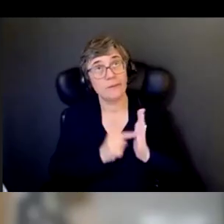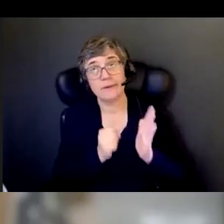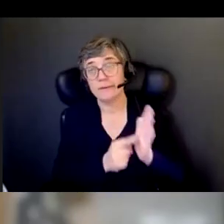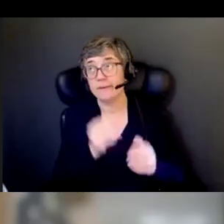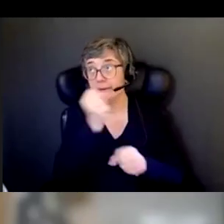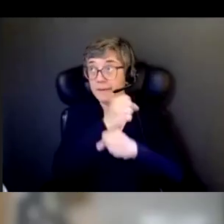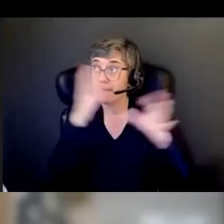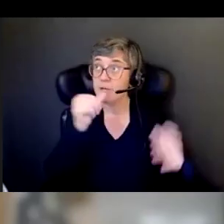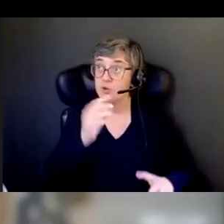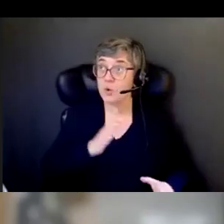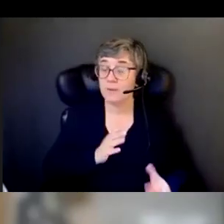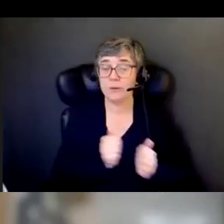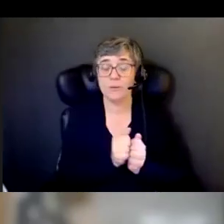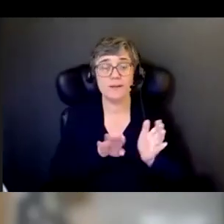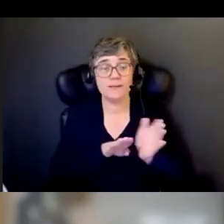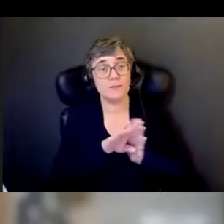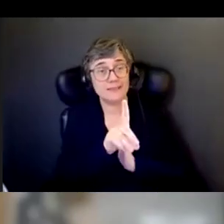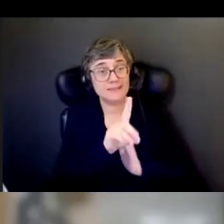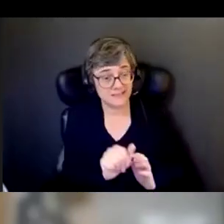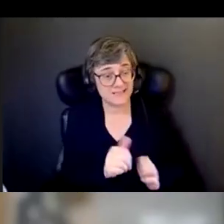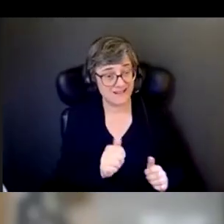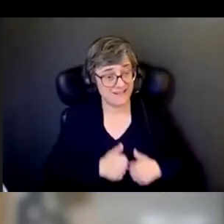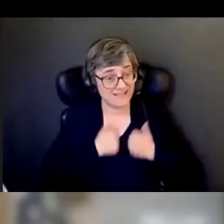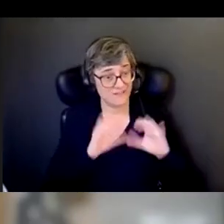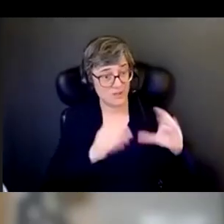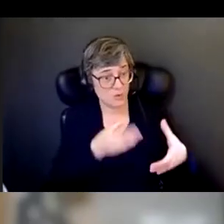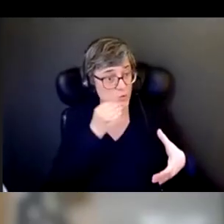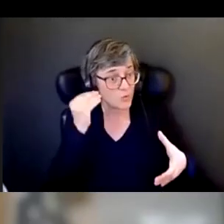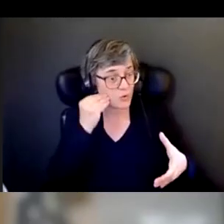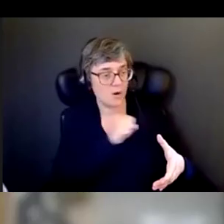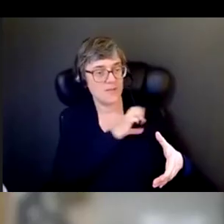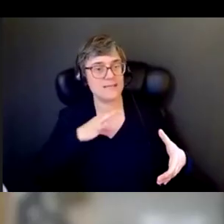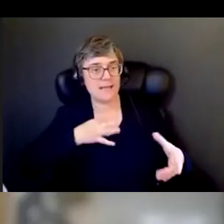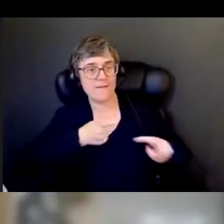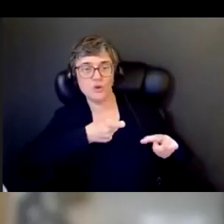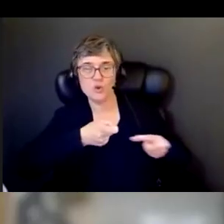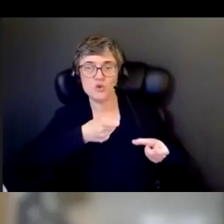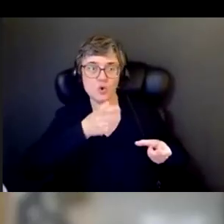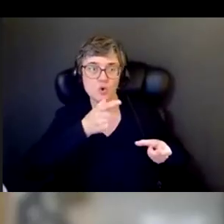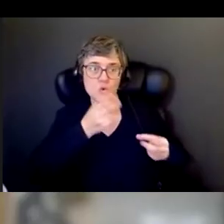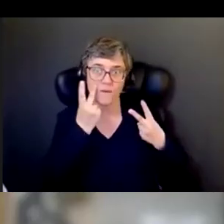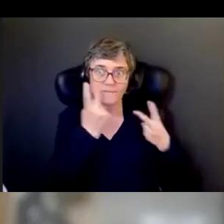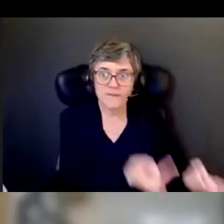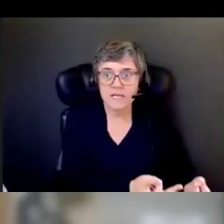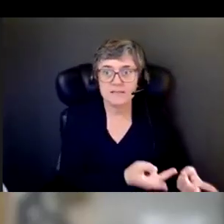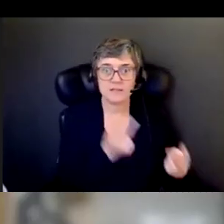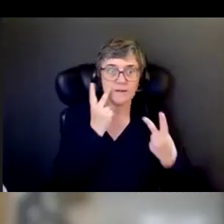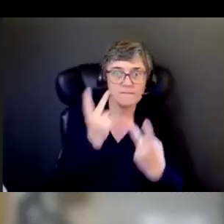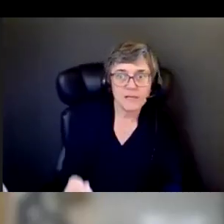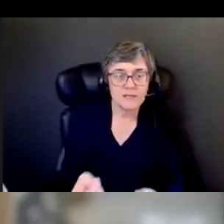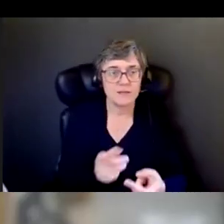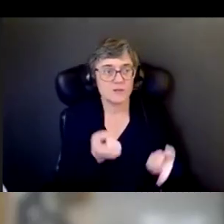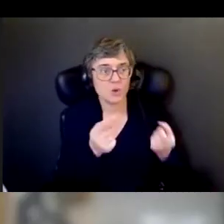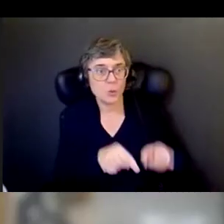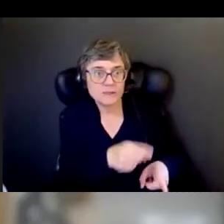disability who lives in a group home. Staff control who she sees, when she eats, when she sleeps, and what activities she joins. So the